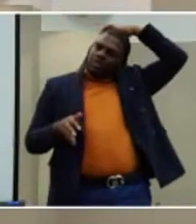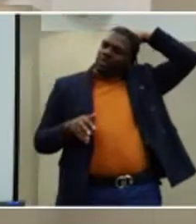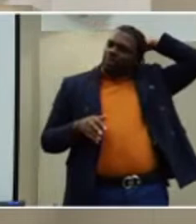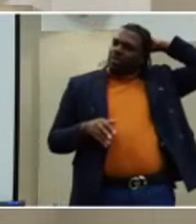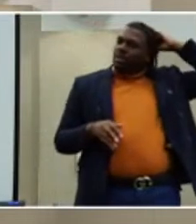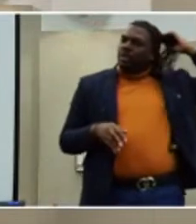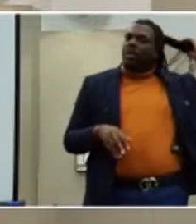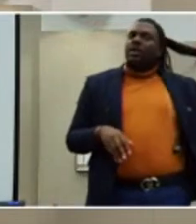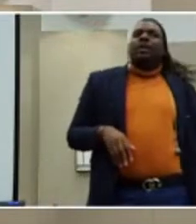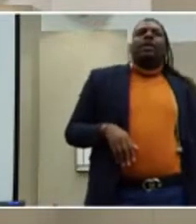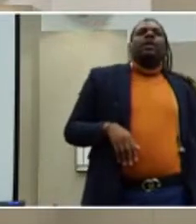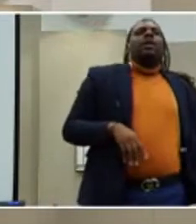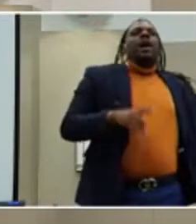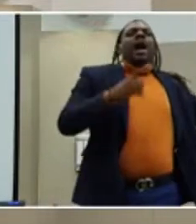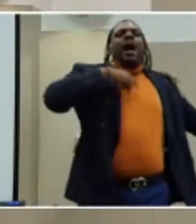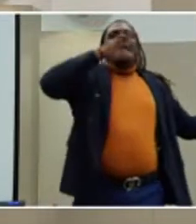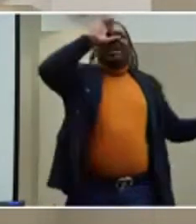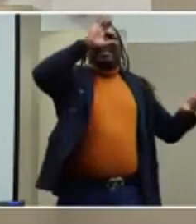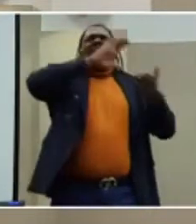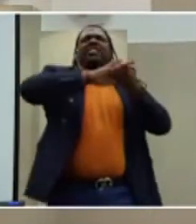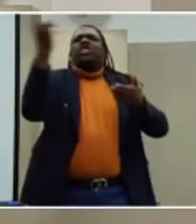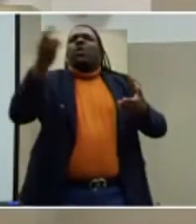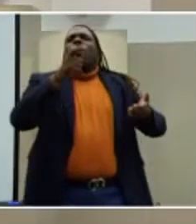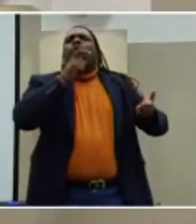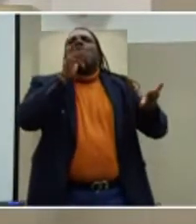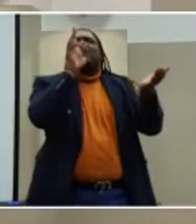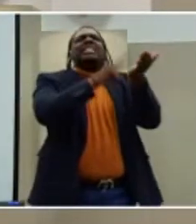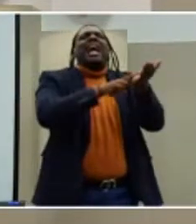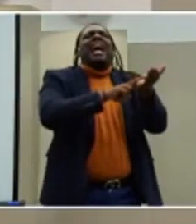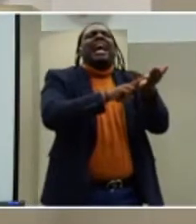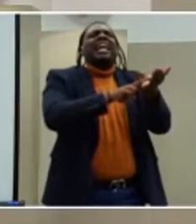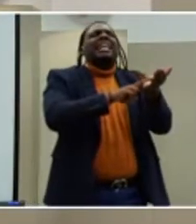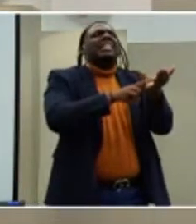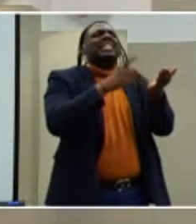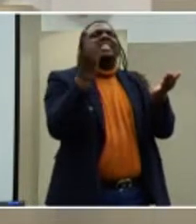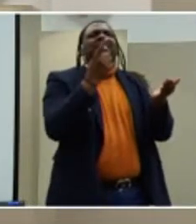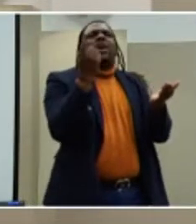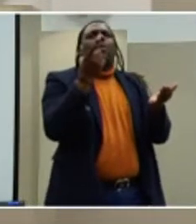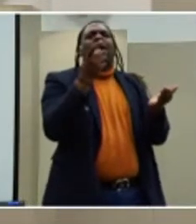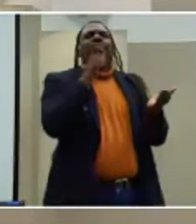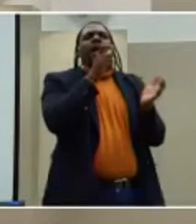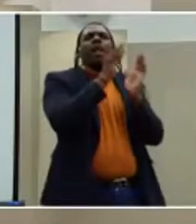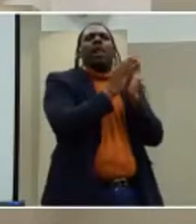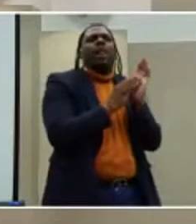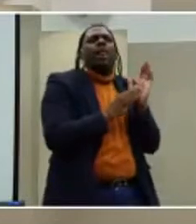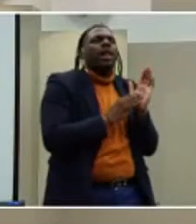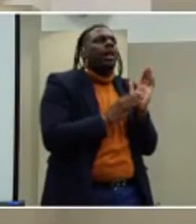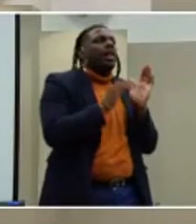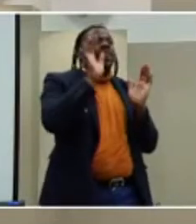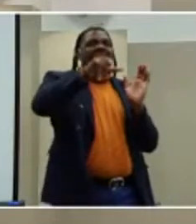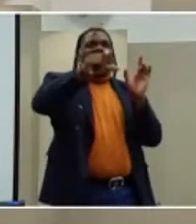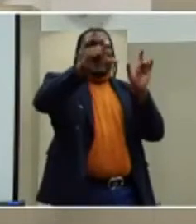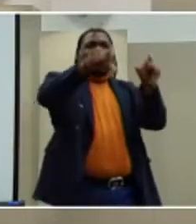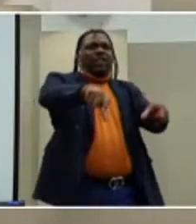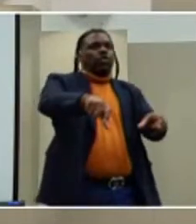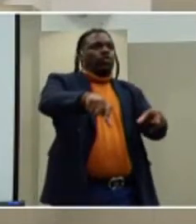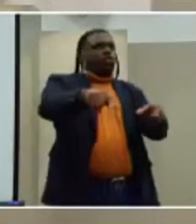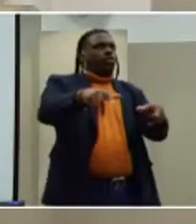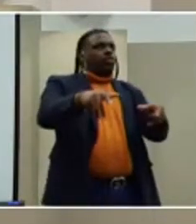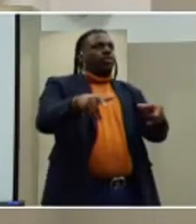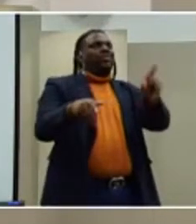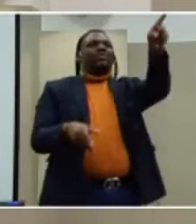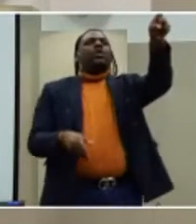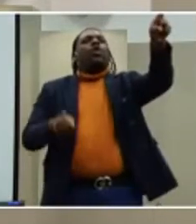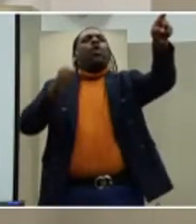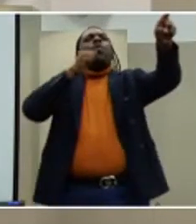I believe we have someone who has signed up, and we did not get her on the sheet. Can we have that individual?